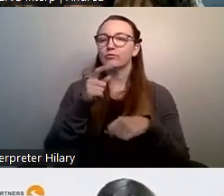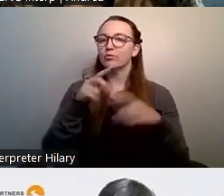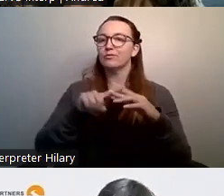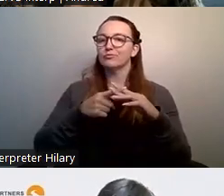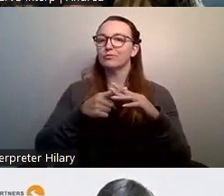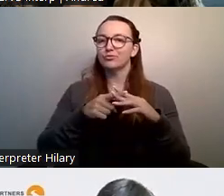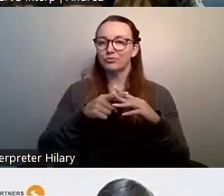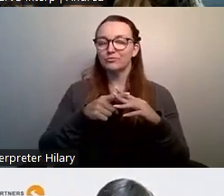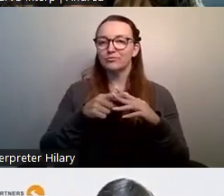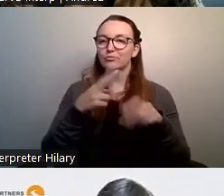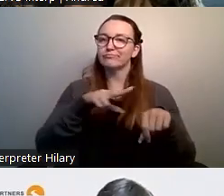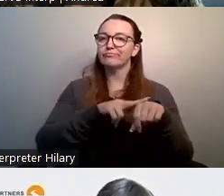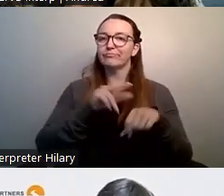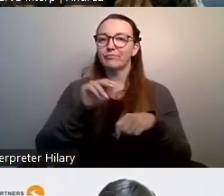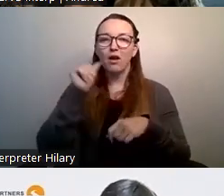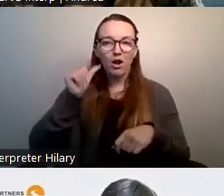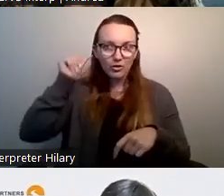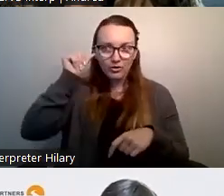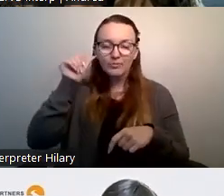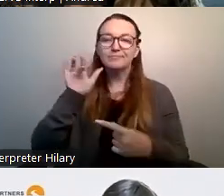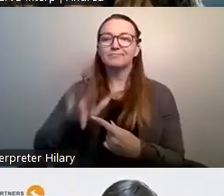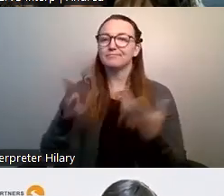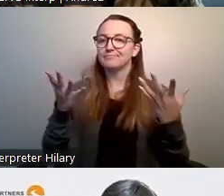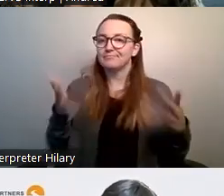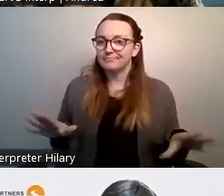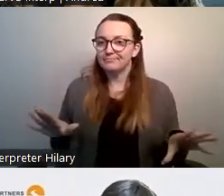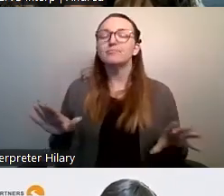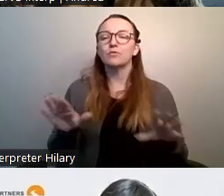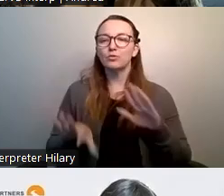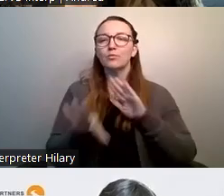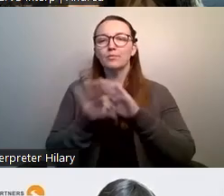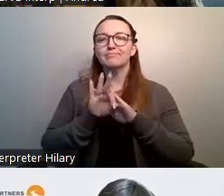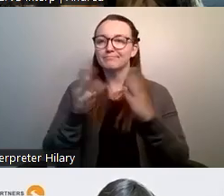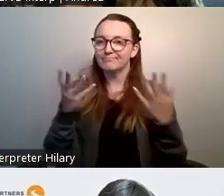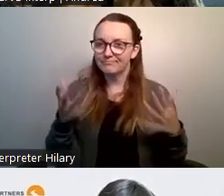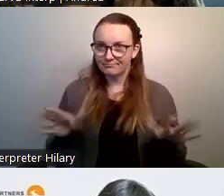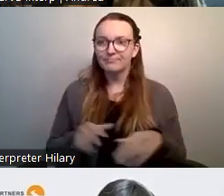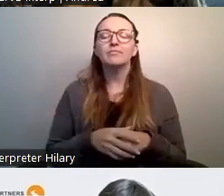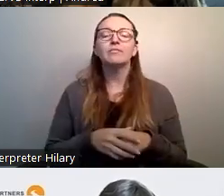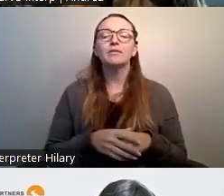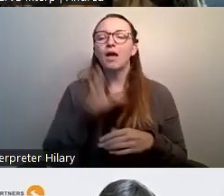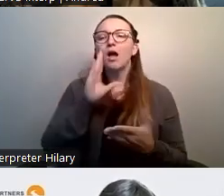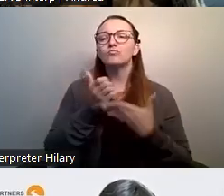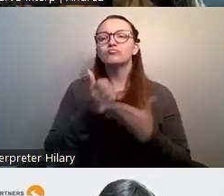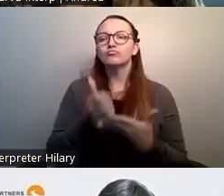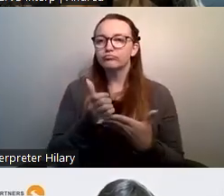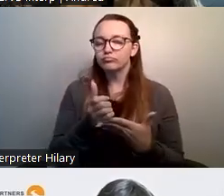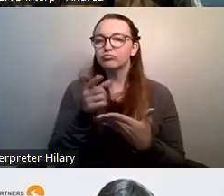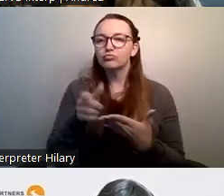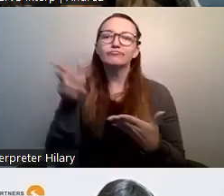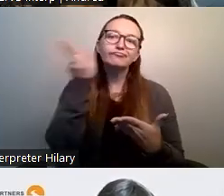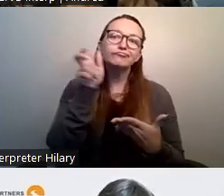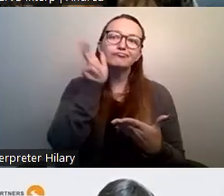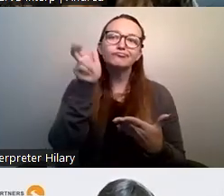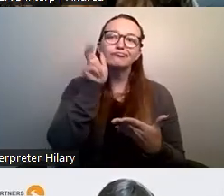and then select done to activate this selection. This will help you just to listen to the